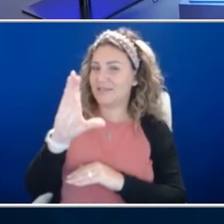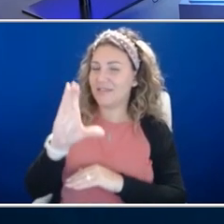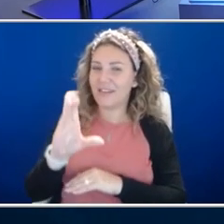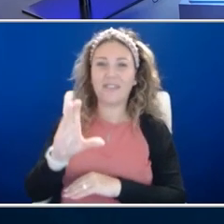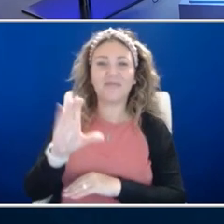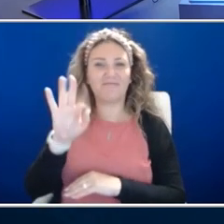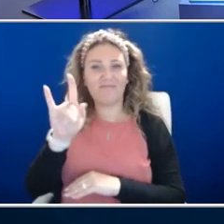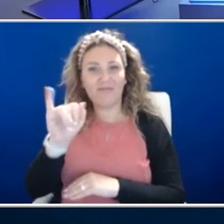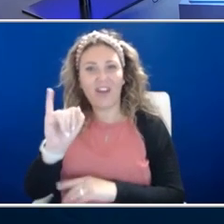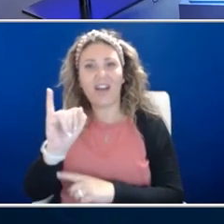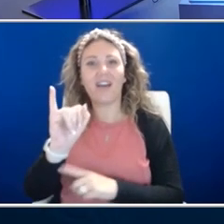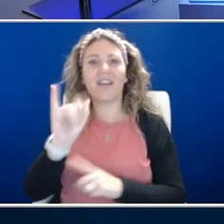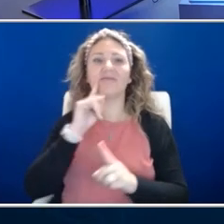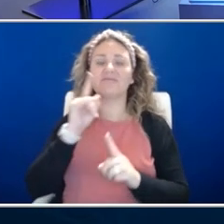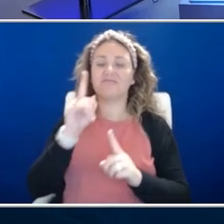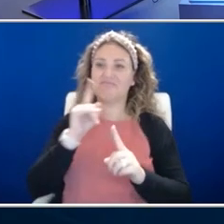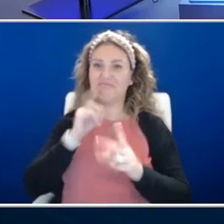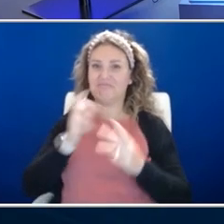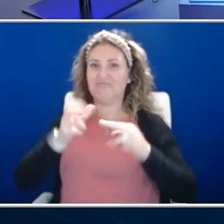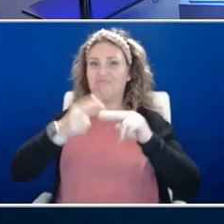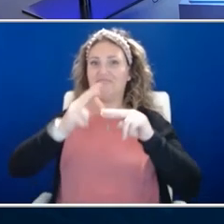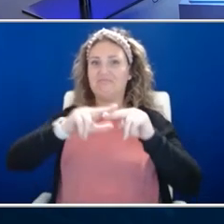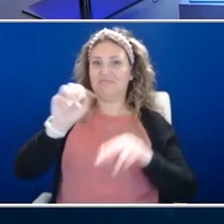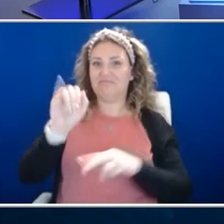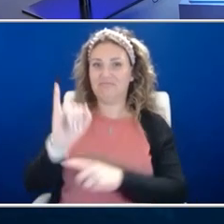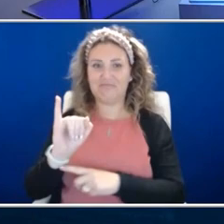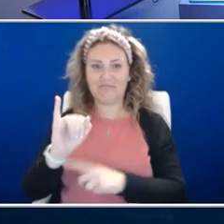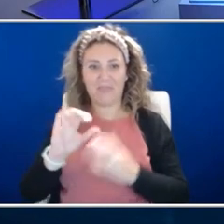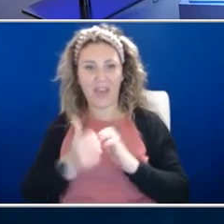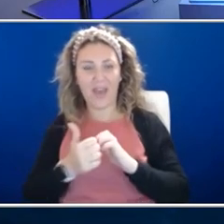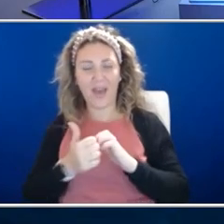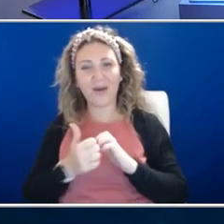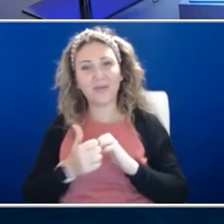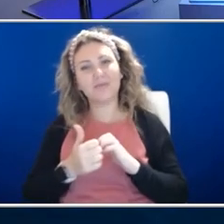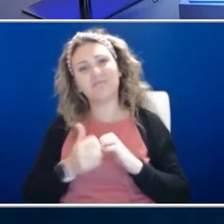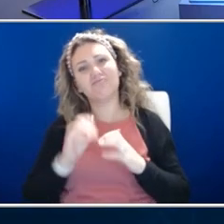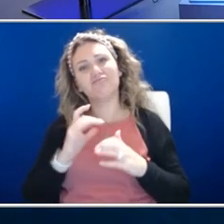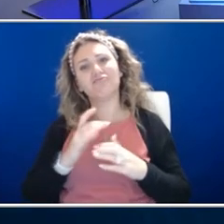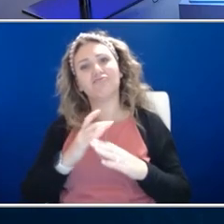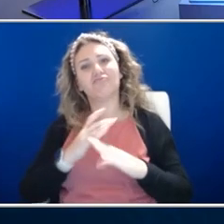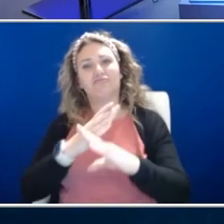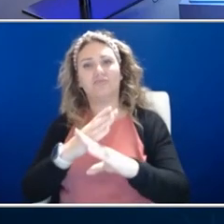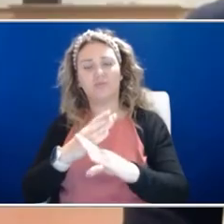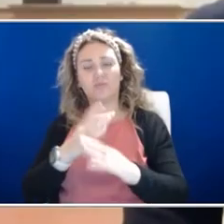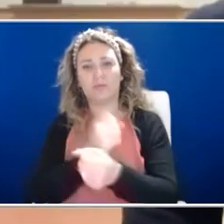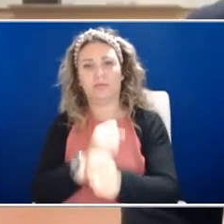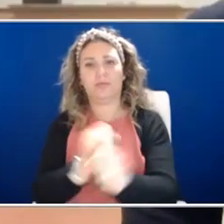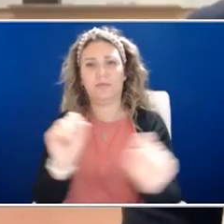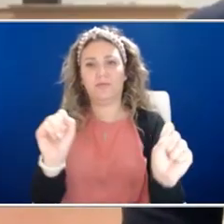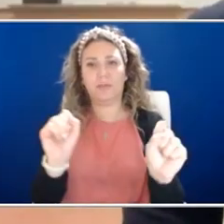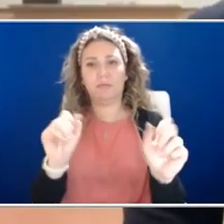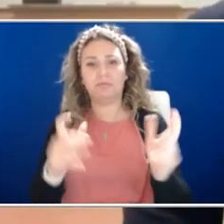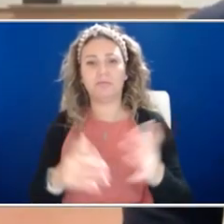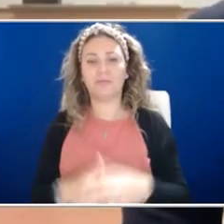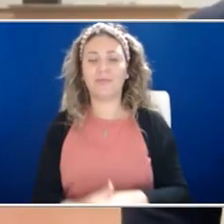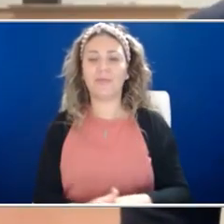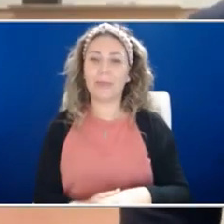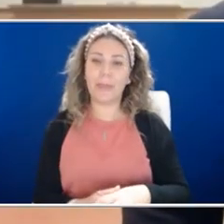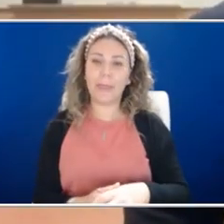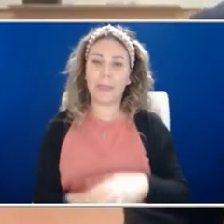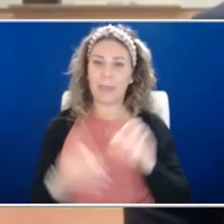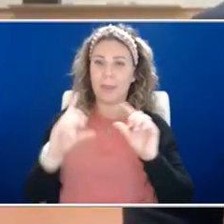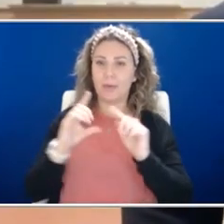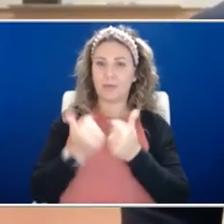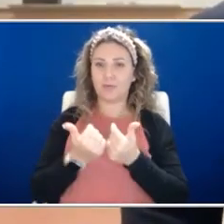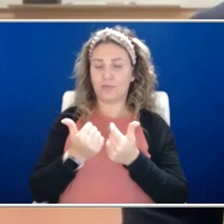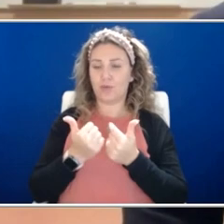about the rise of AI. Talk to us a little bit how we can build in safeguards. Yeah, you know, actually, there's a group that gathers